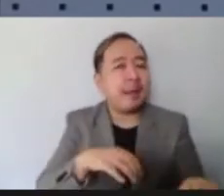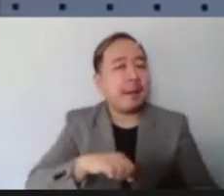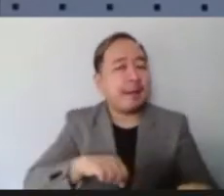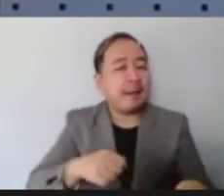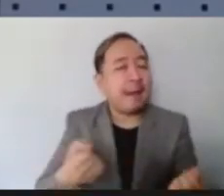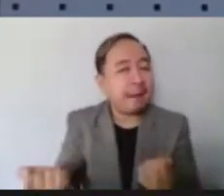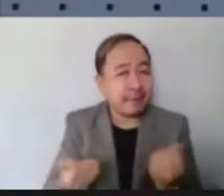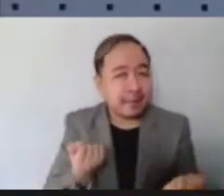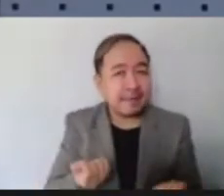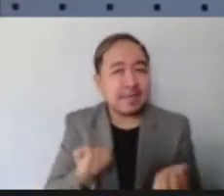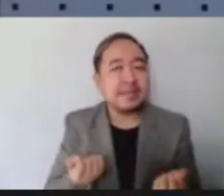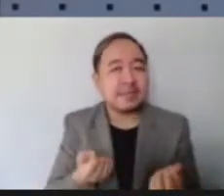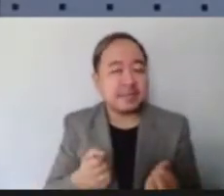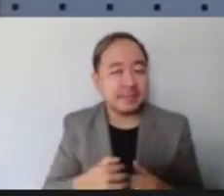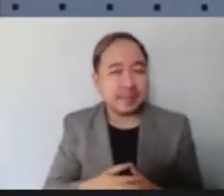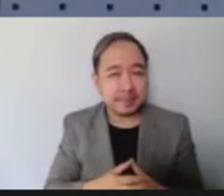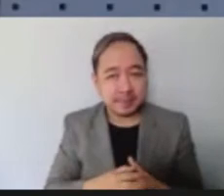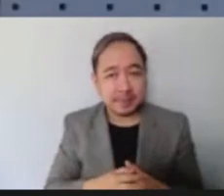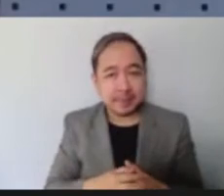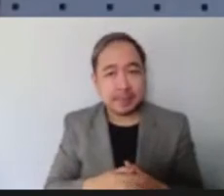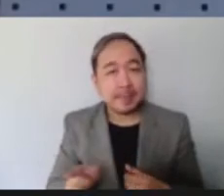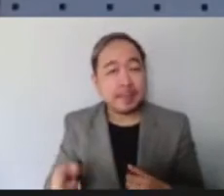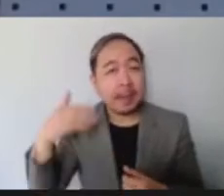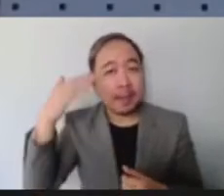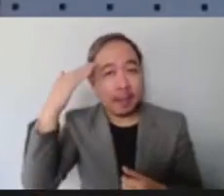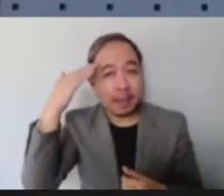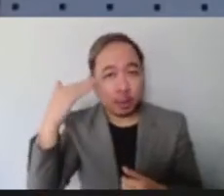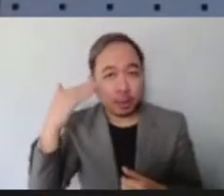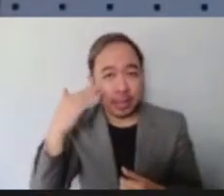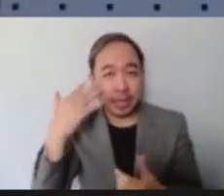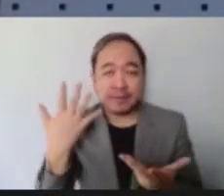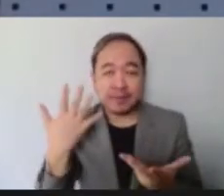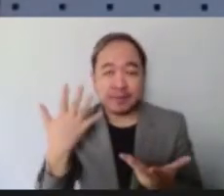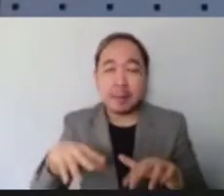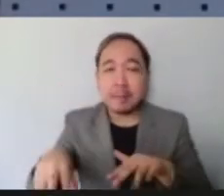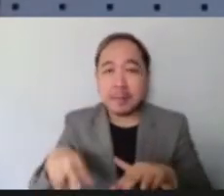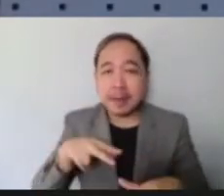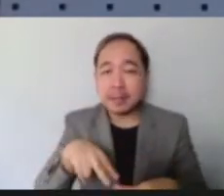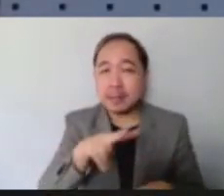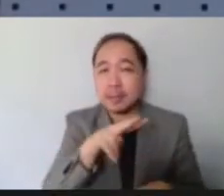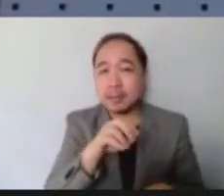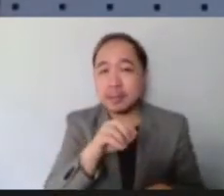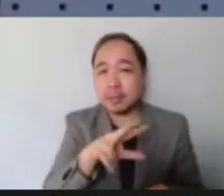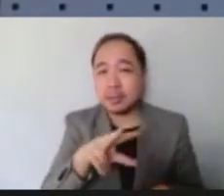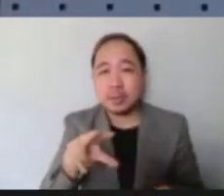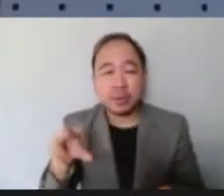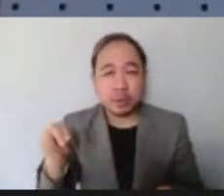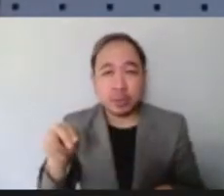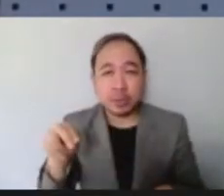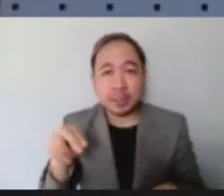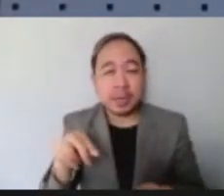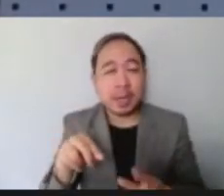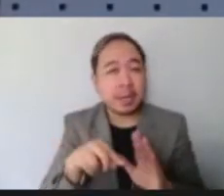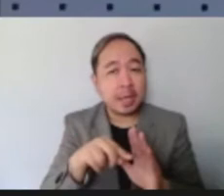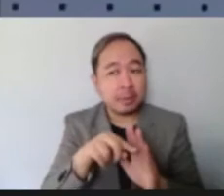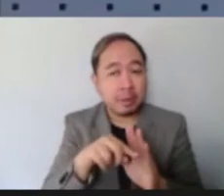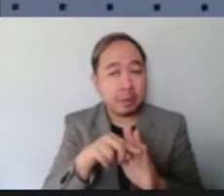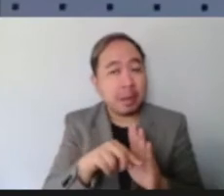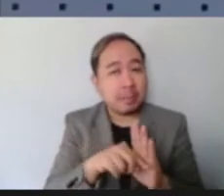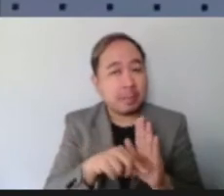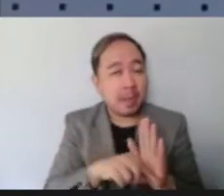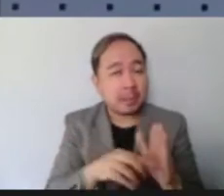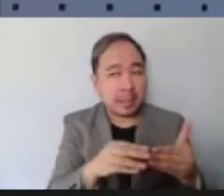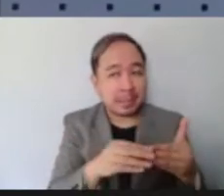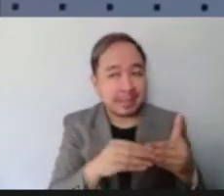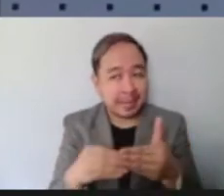share now Courier is developing our 2030 NDC implementation roadmap and a